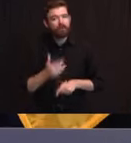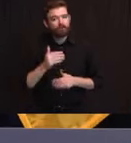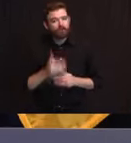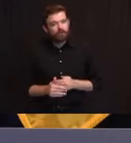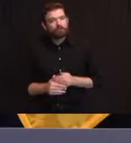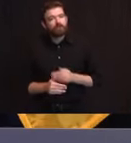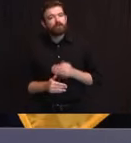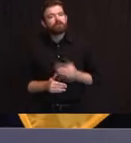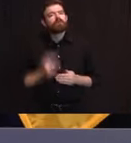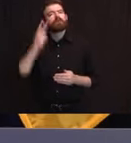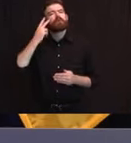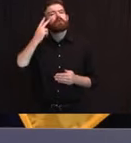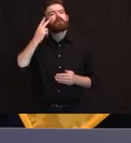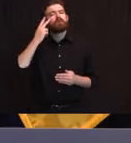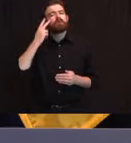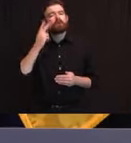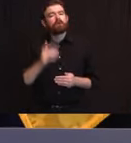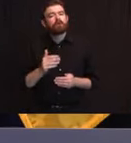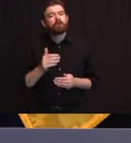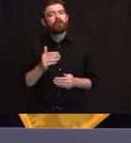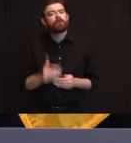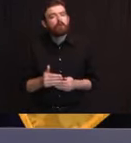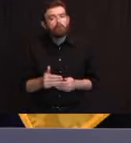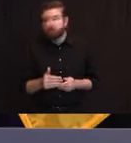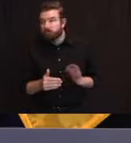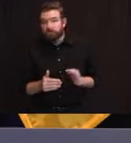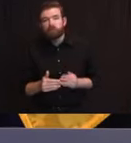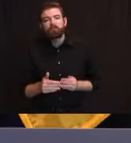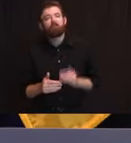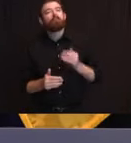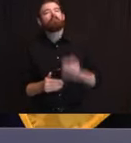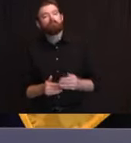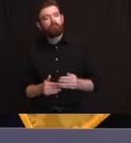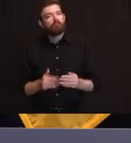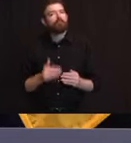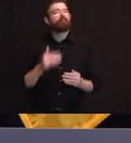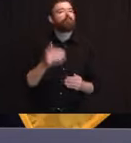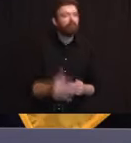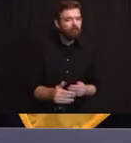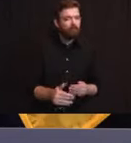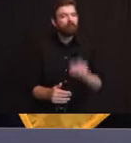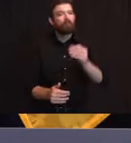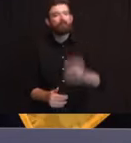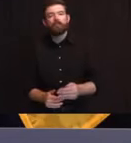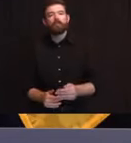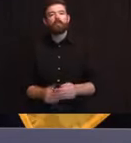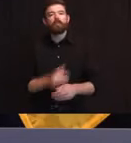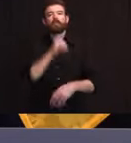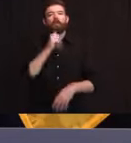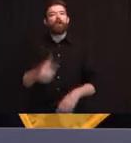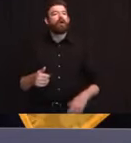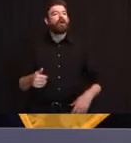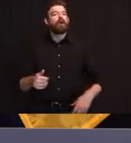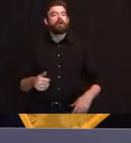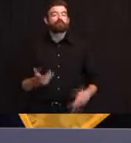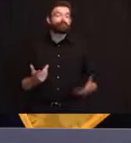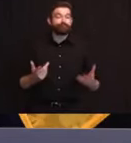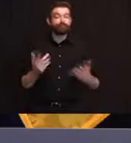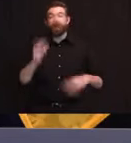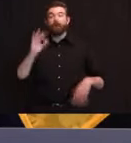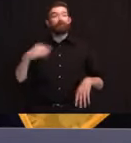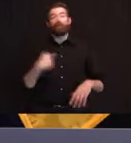amount of controlled variables that Judy and Ed and team can look at and figure out. If we took 10 steps on